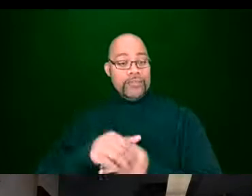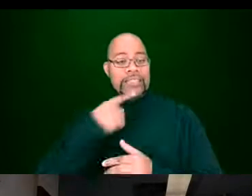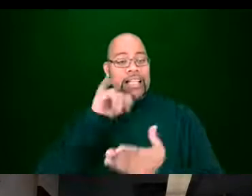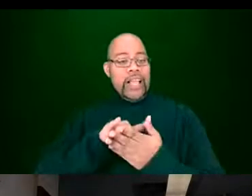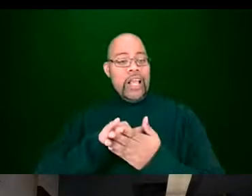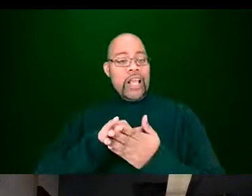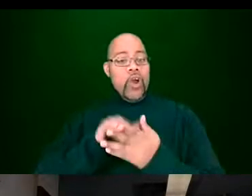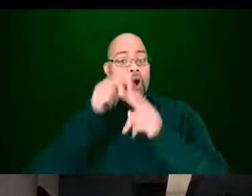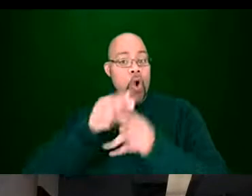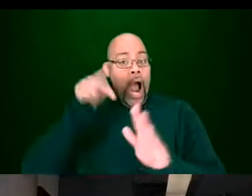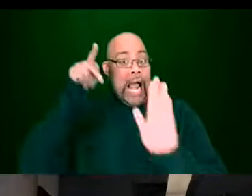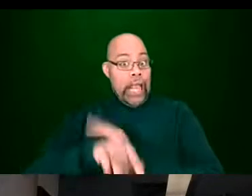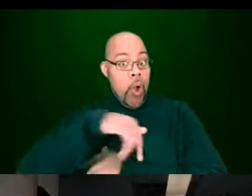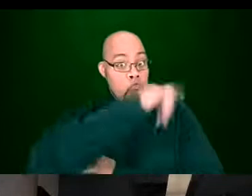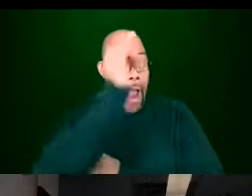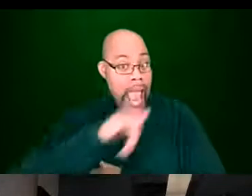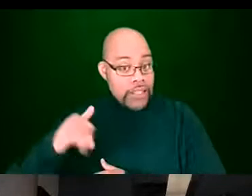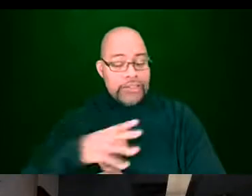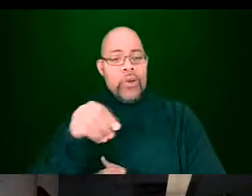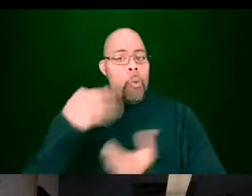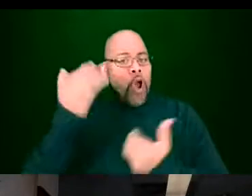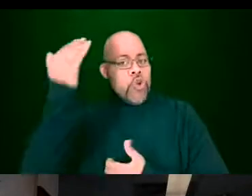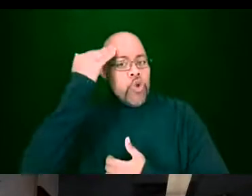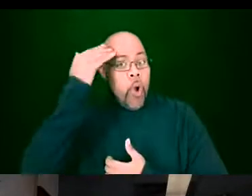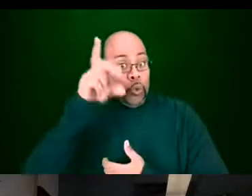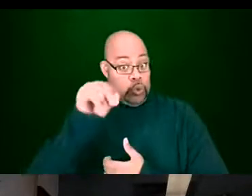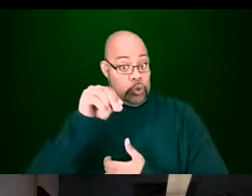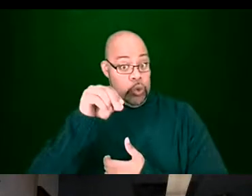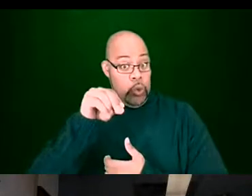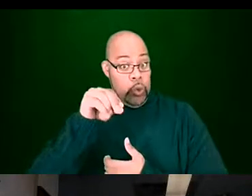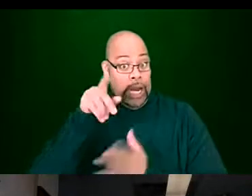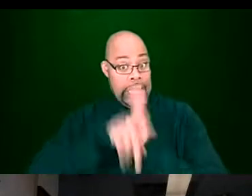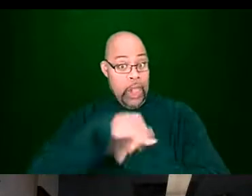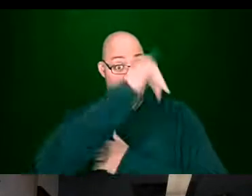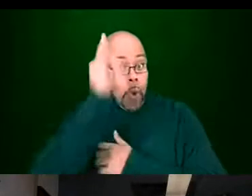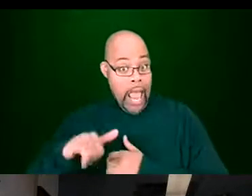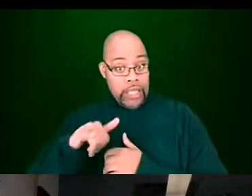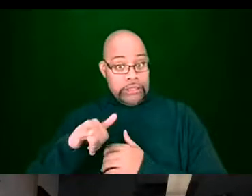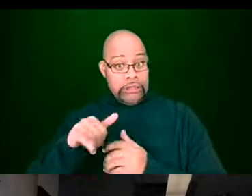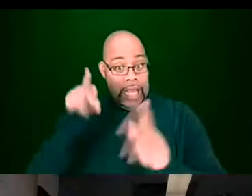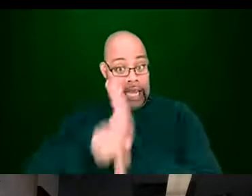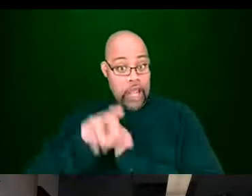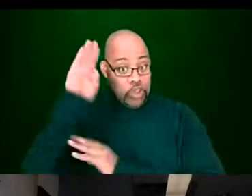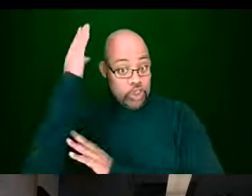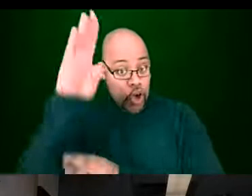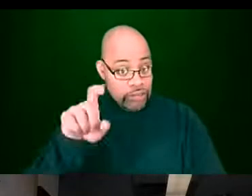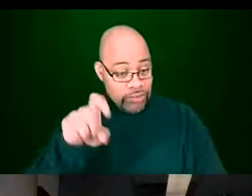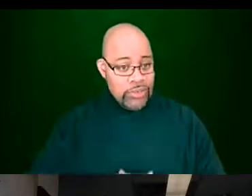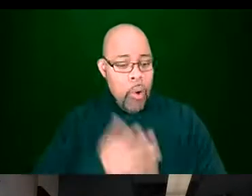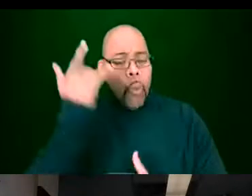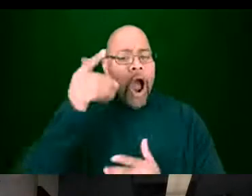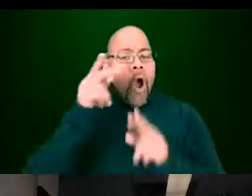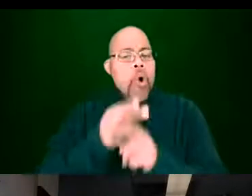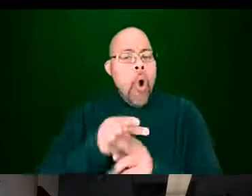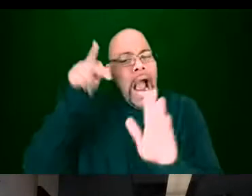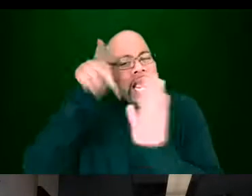called killer whales, and we wanted to know, do orcas kill sharks? That's what I said. Why are they called